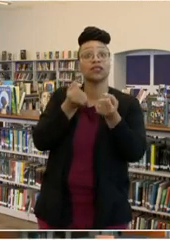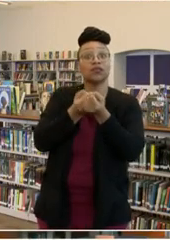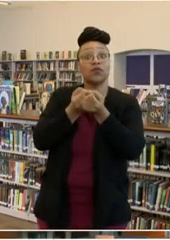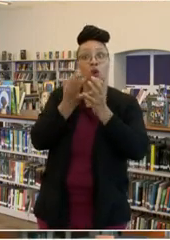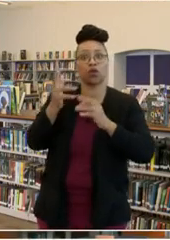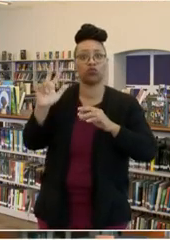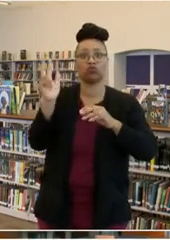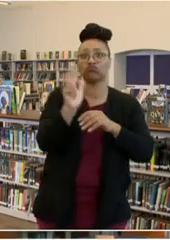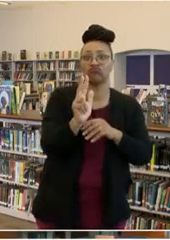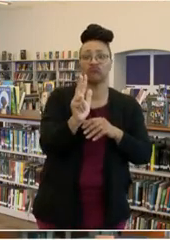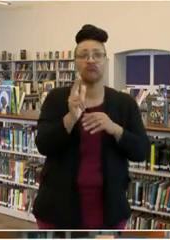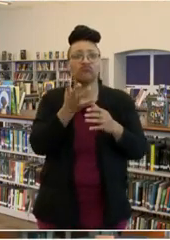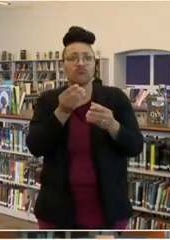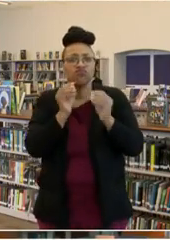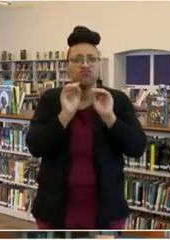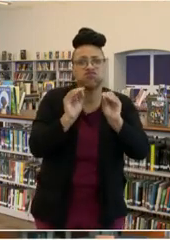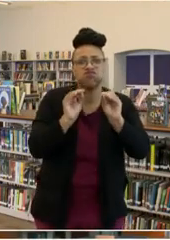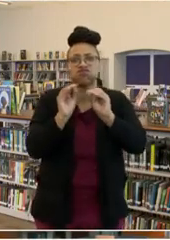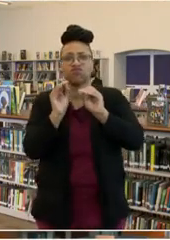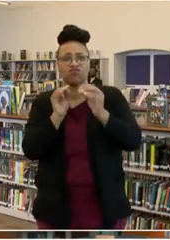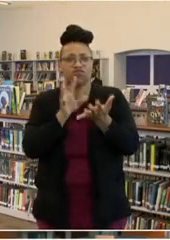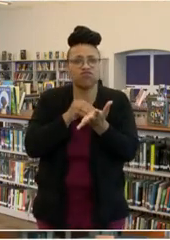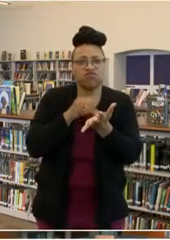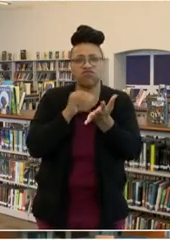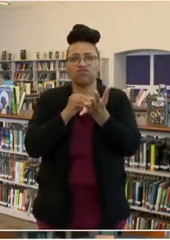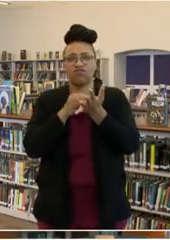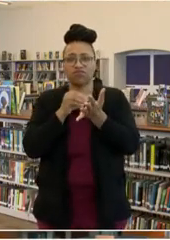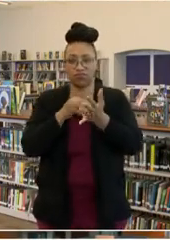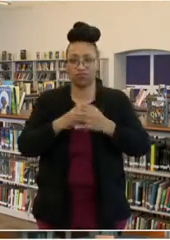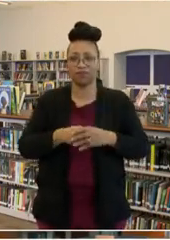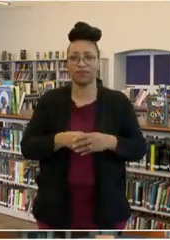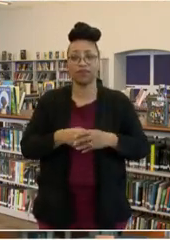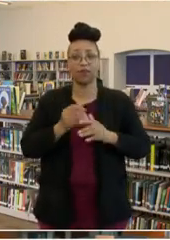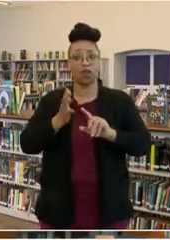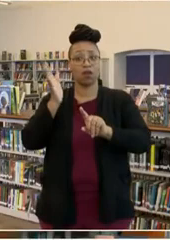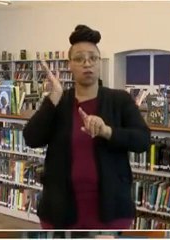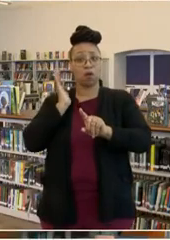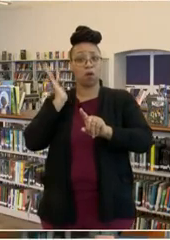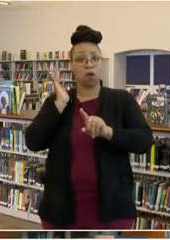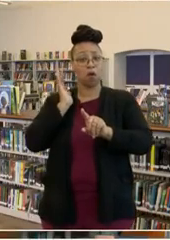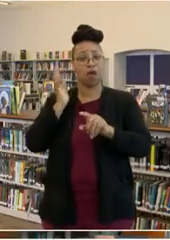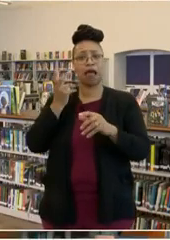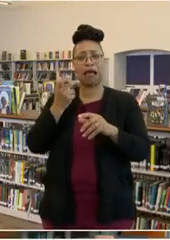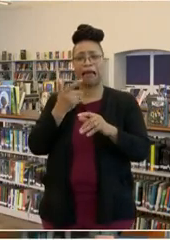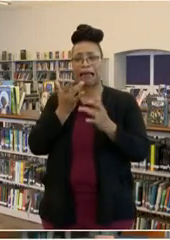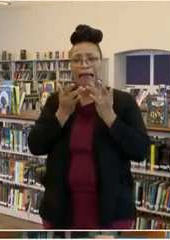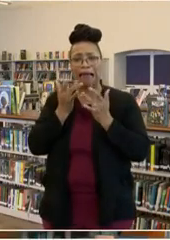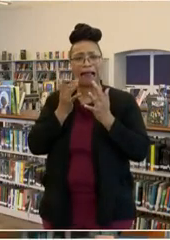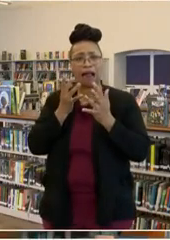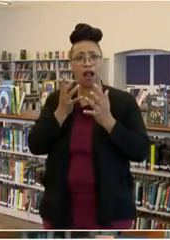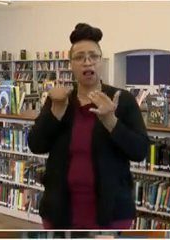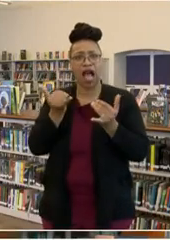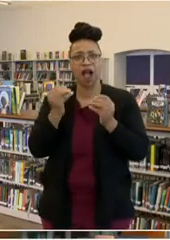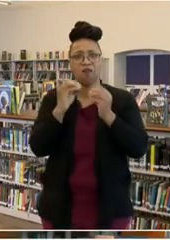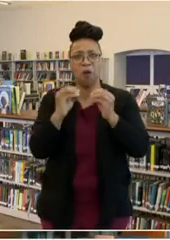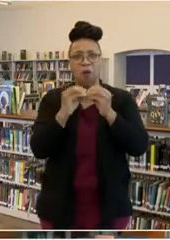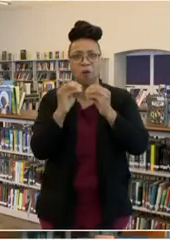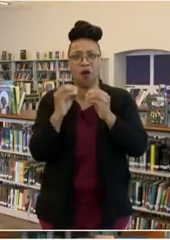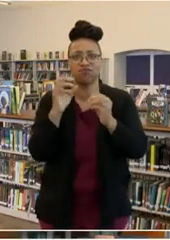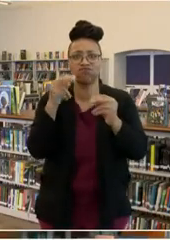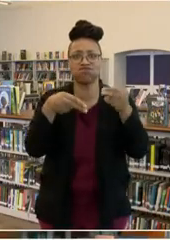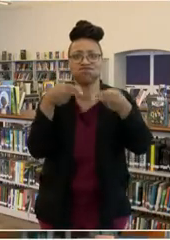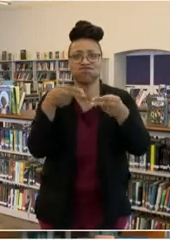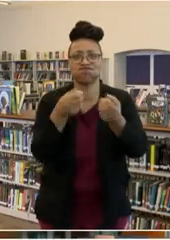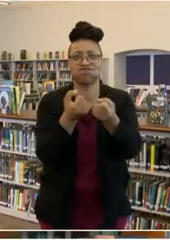the acknowledgement that most of us got through our journey with a little extra help. Here in Washington, D.C., we want to normalize that extra help, and then we